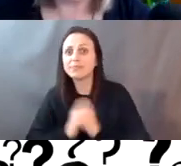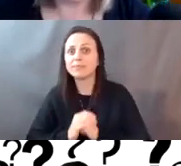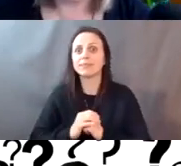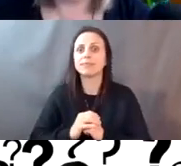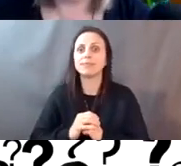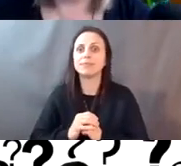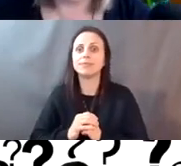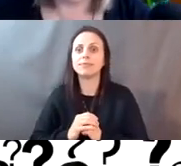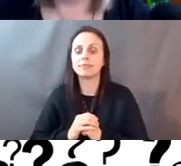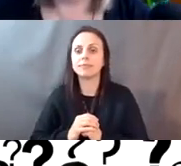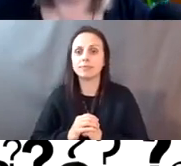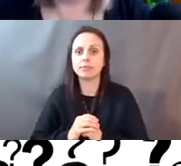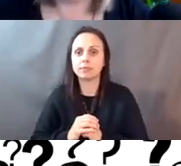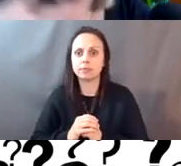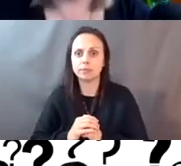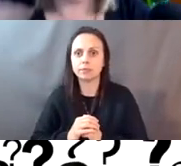obviously,